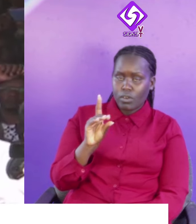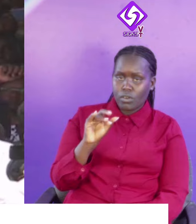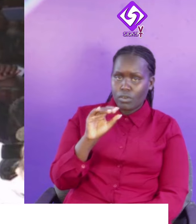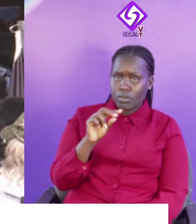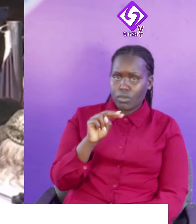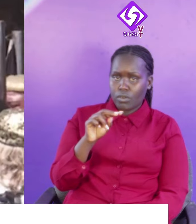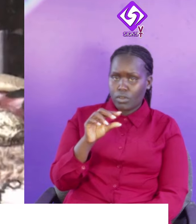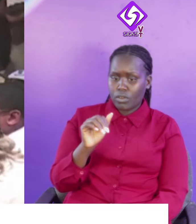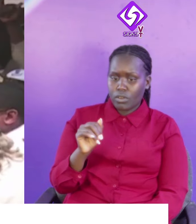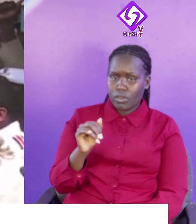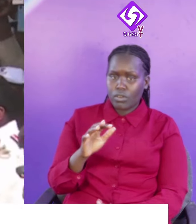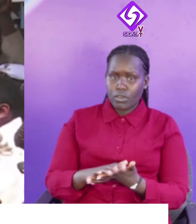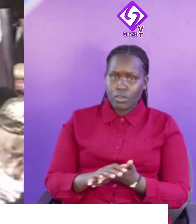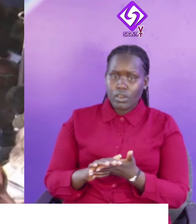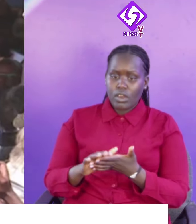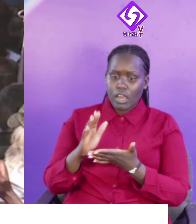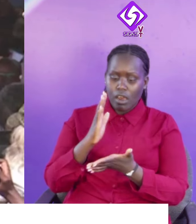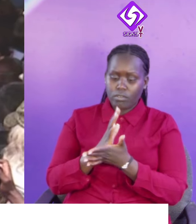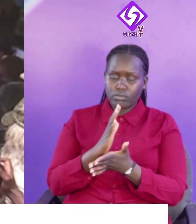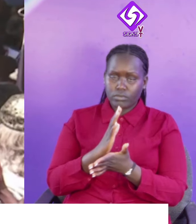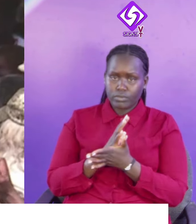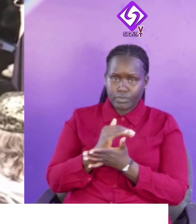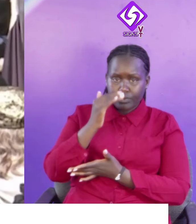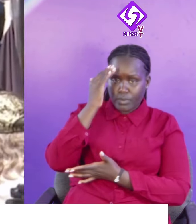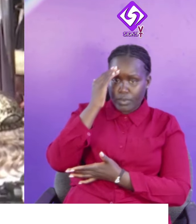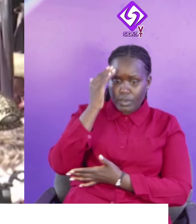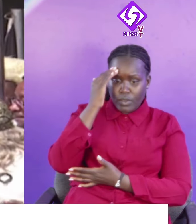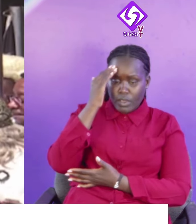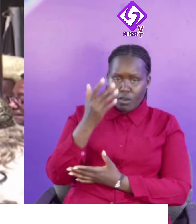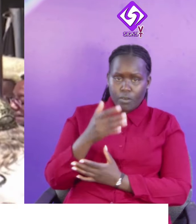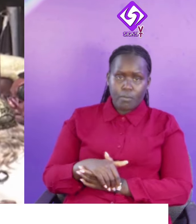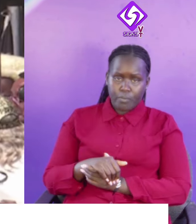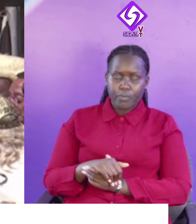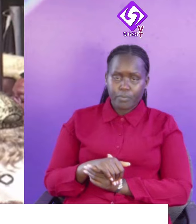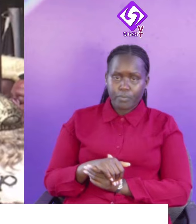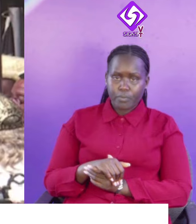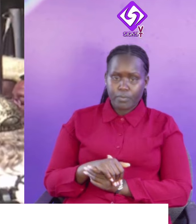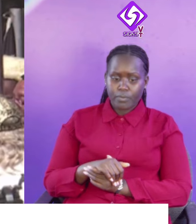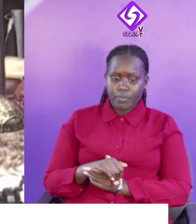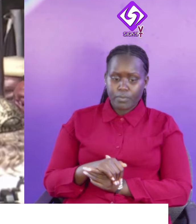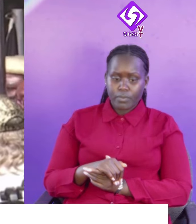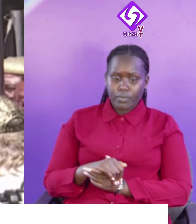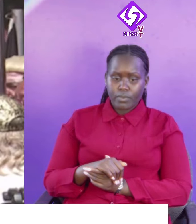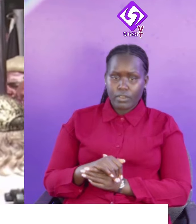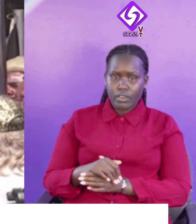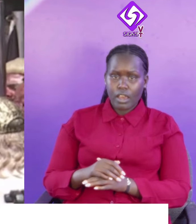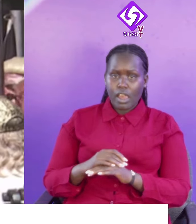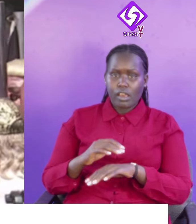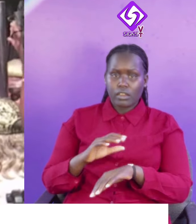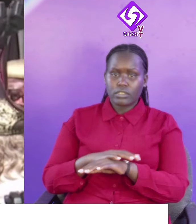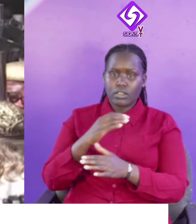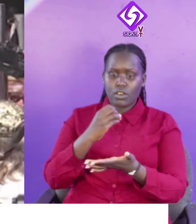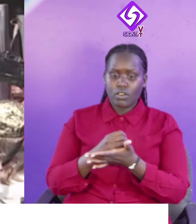in full realization of the high calling, assumed the office of